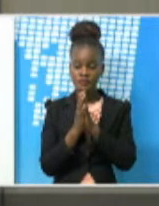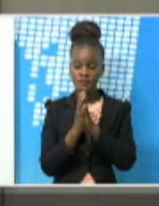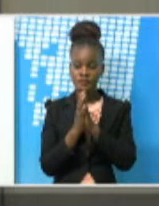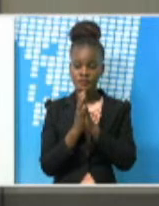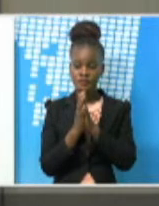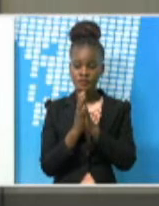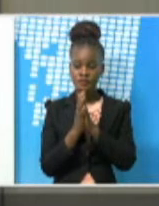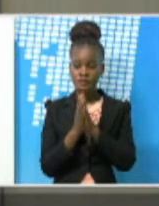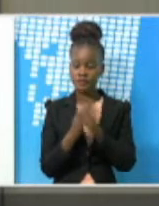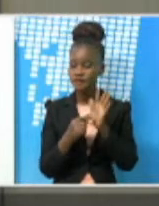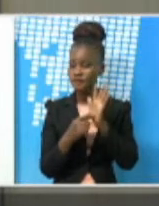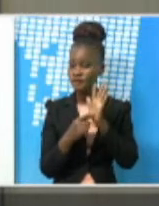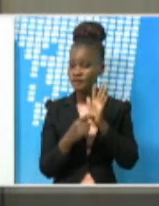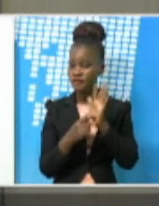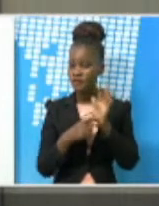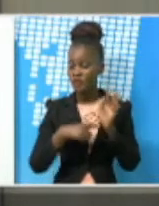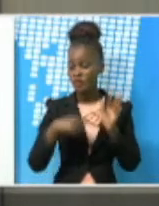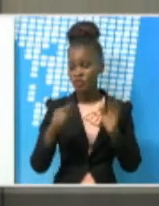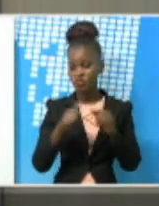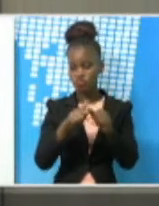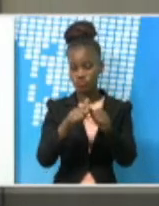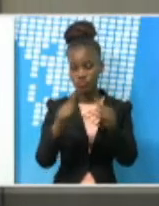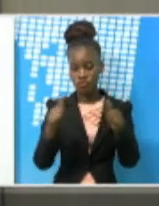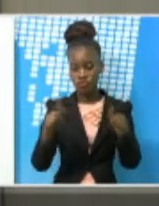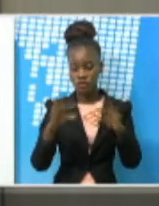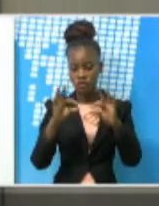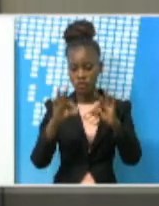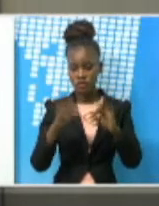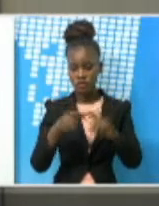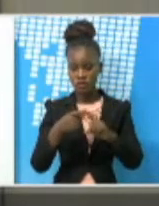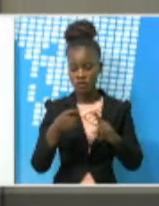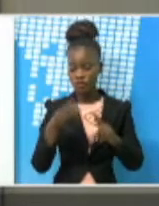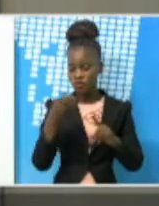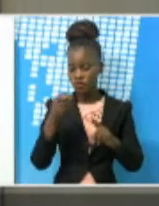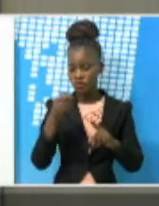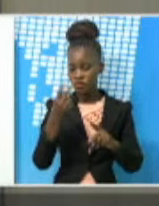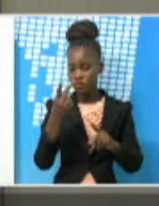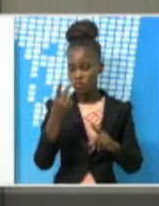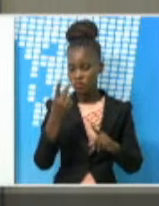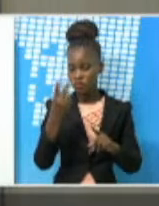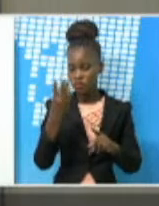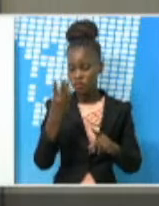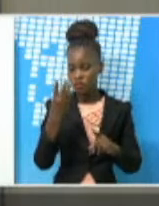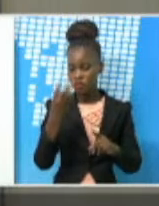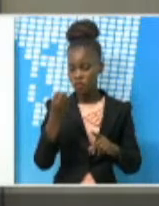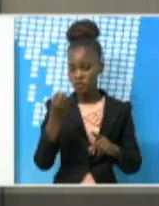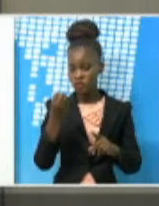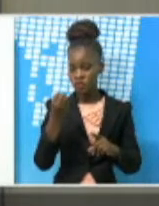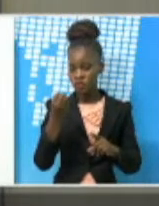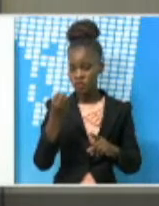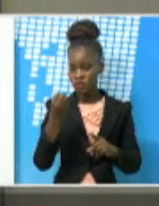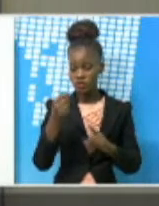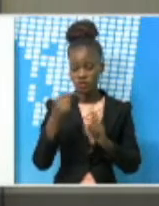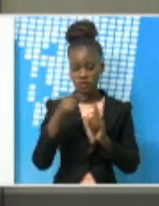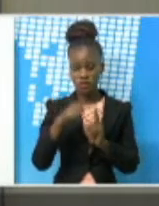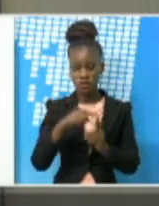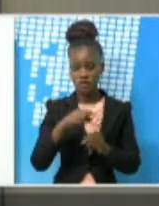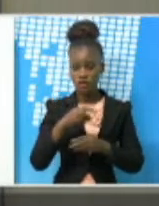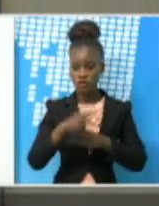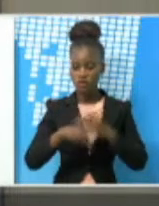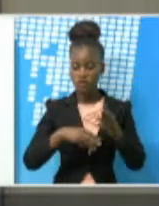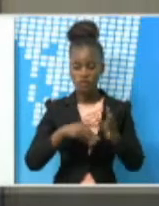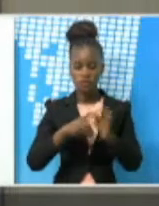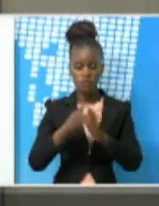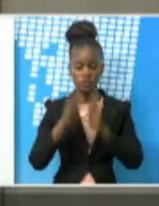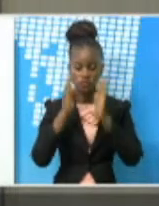like it is anchored in everything, right from the Vision 2040 to the National Development